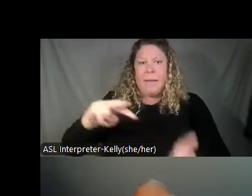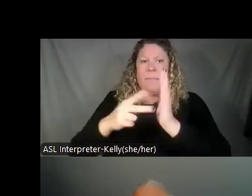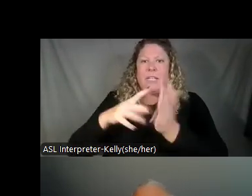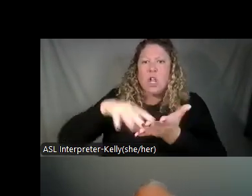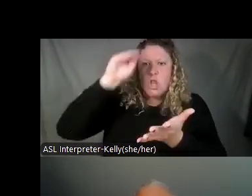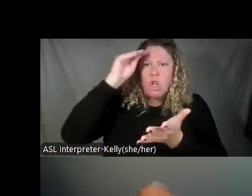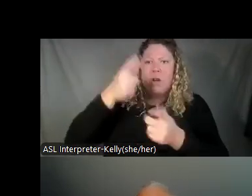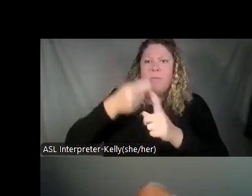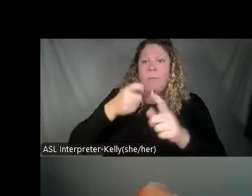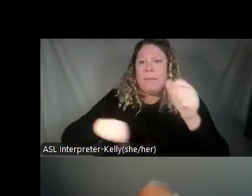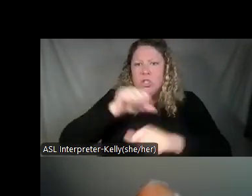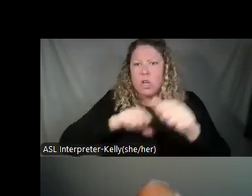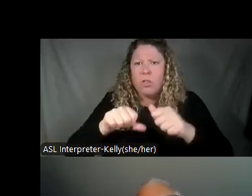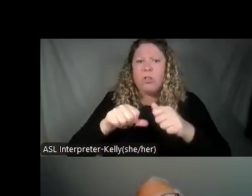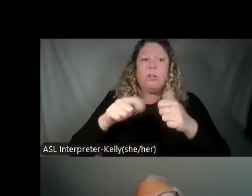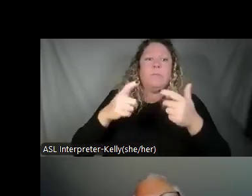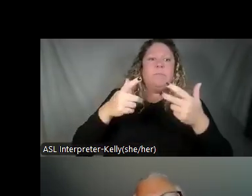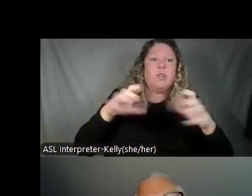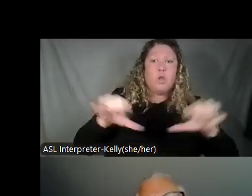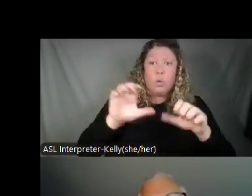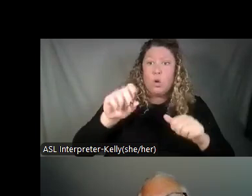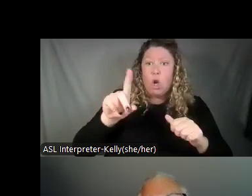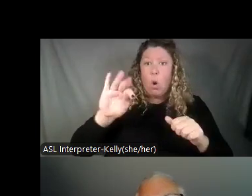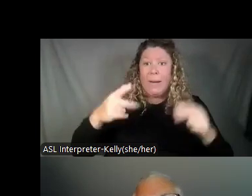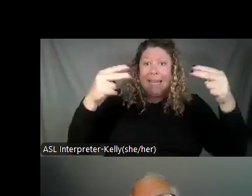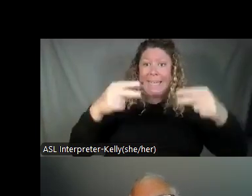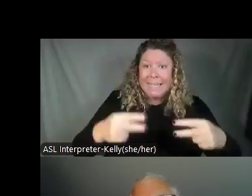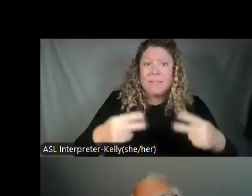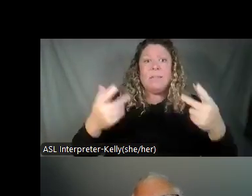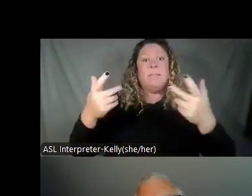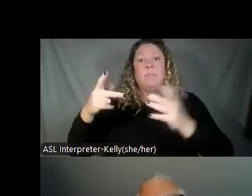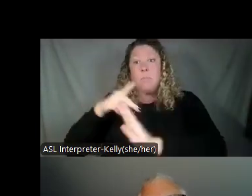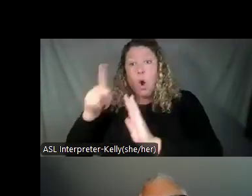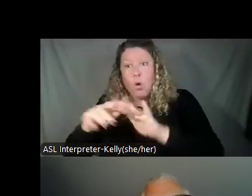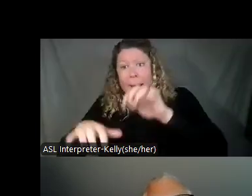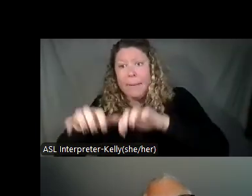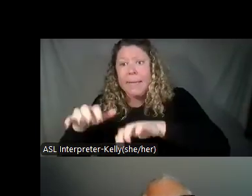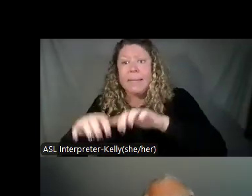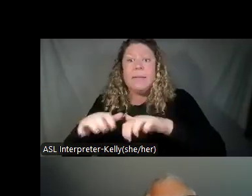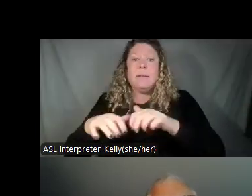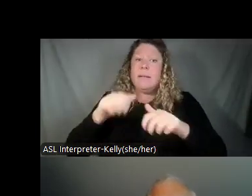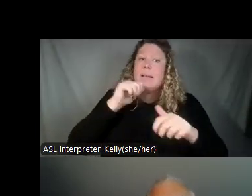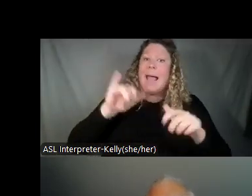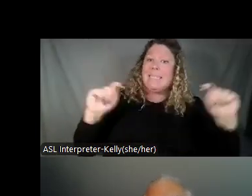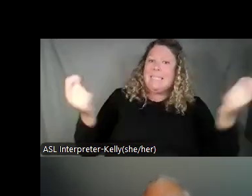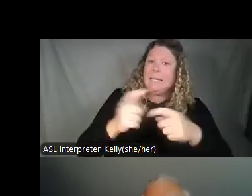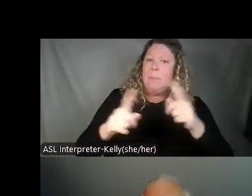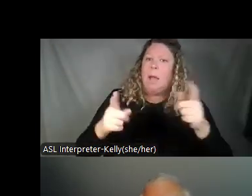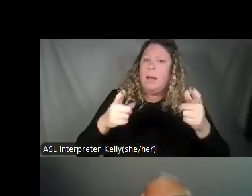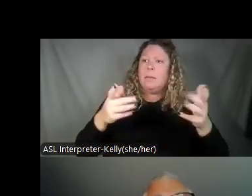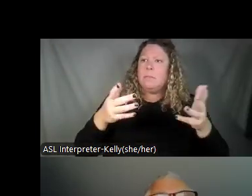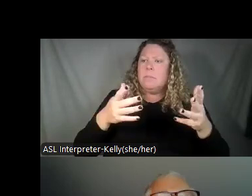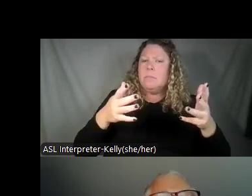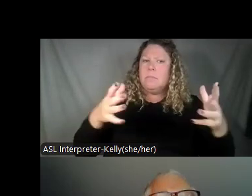and programming as a combined unit, as a team, and not just individuals, but having activities where people